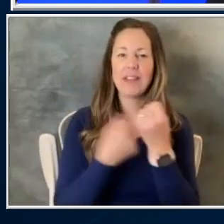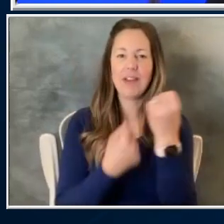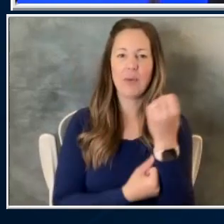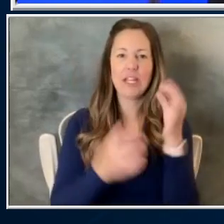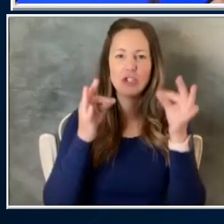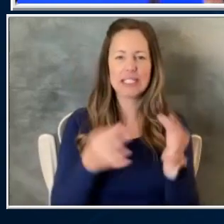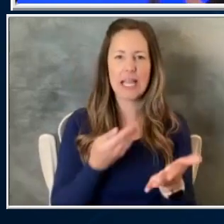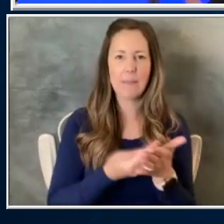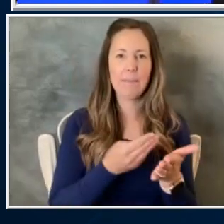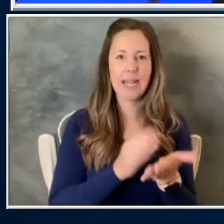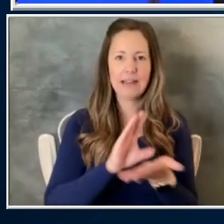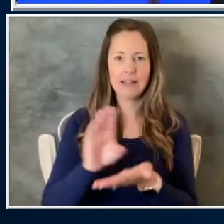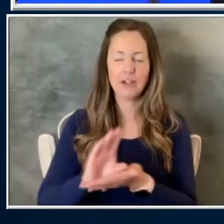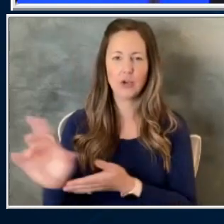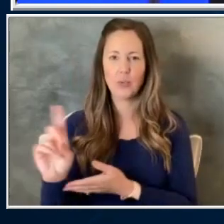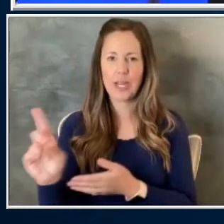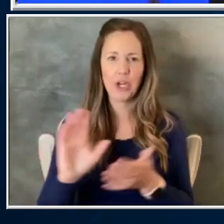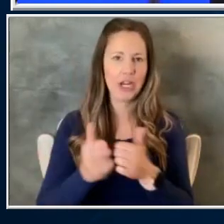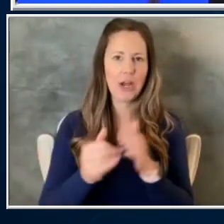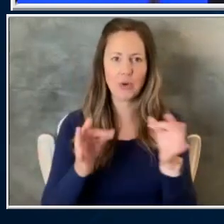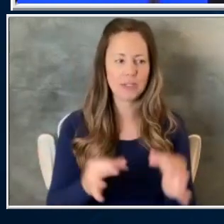raised? How do you decide who gets it?